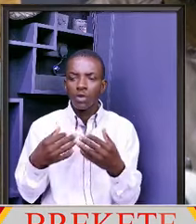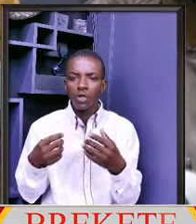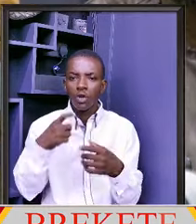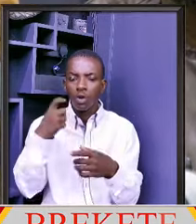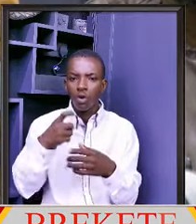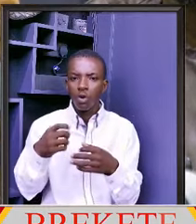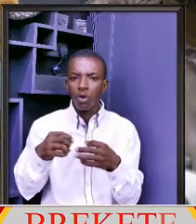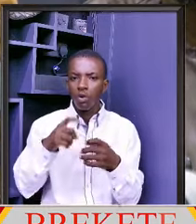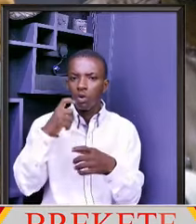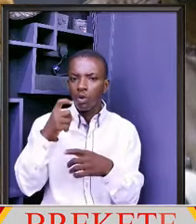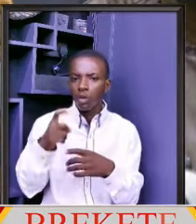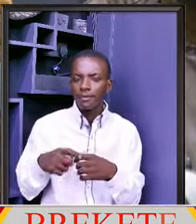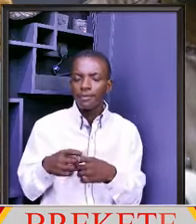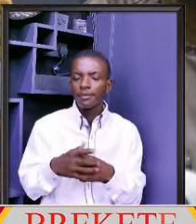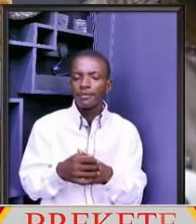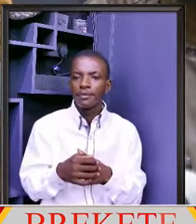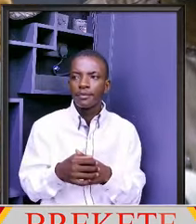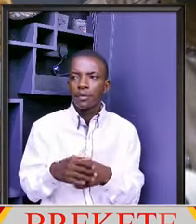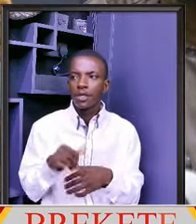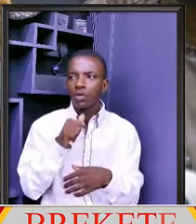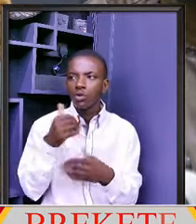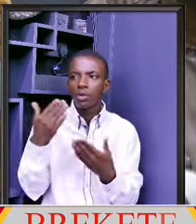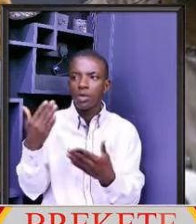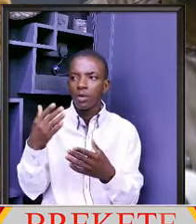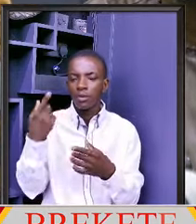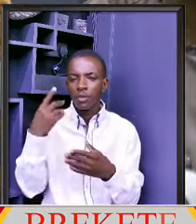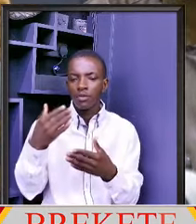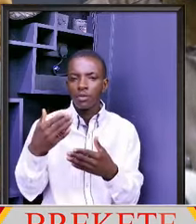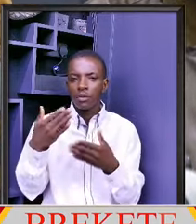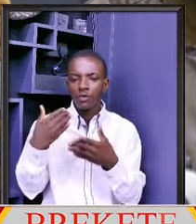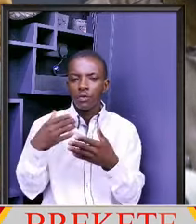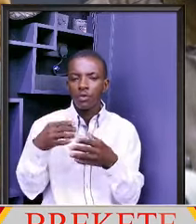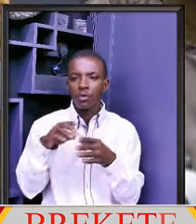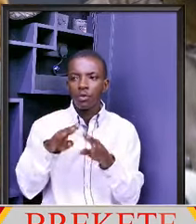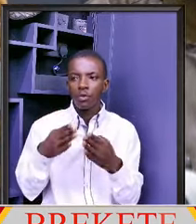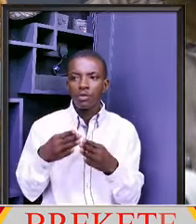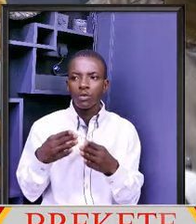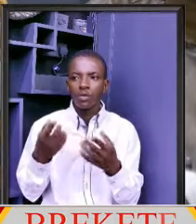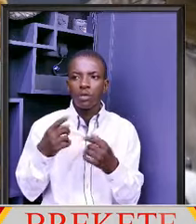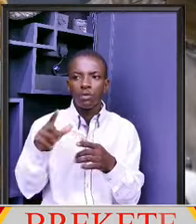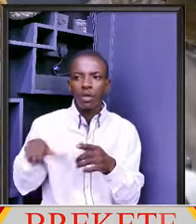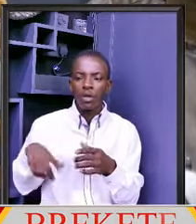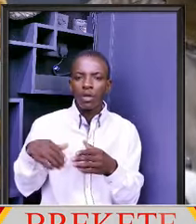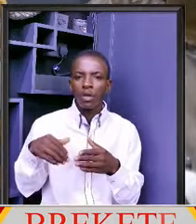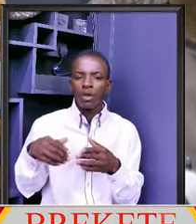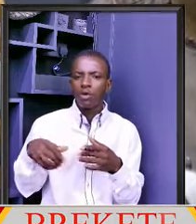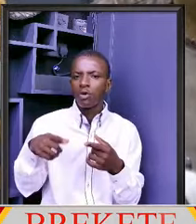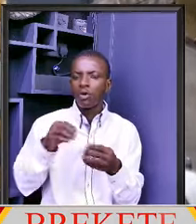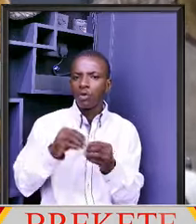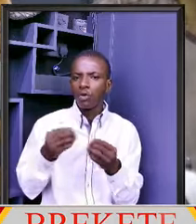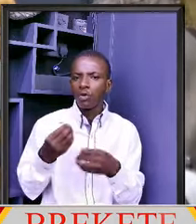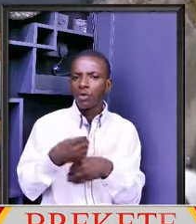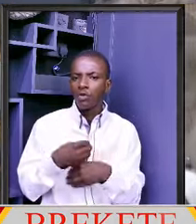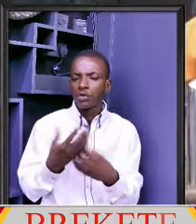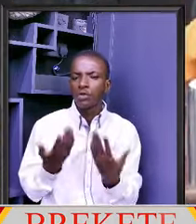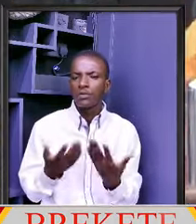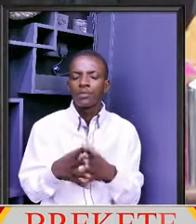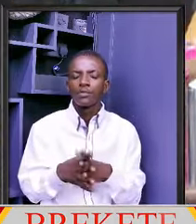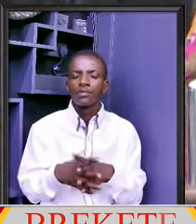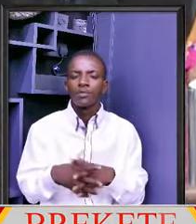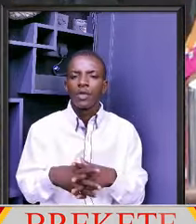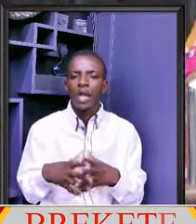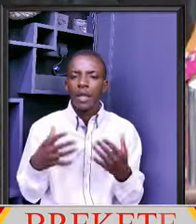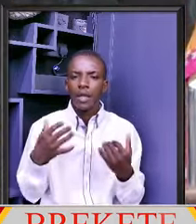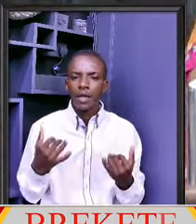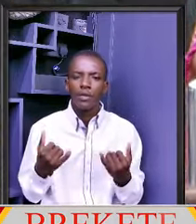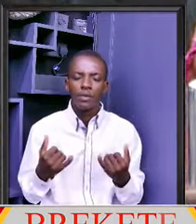No, the court order was not there before that we opened the door. Okay. The court order came later, already we have opened the office when they came with the court order.